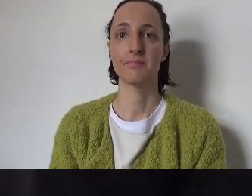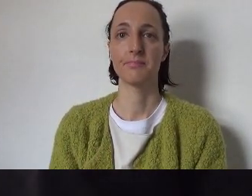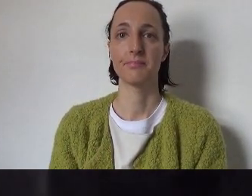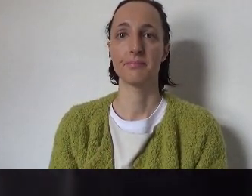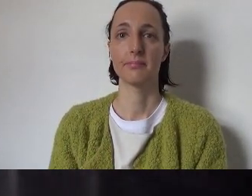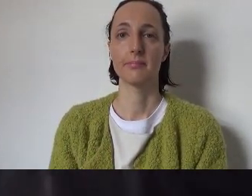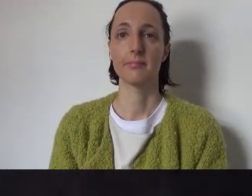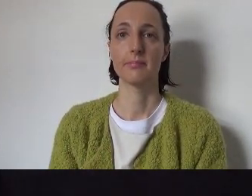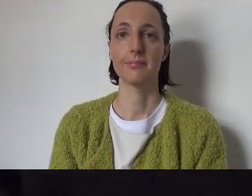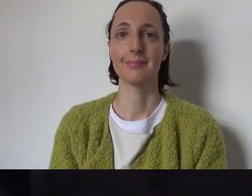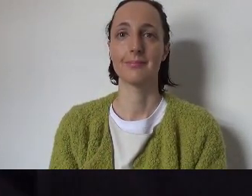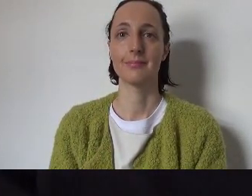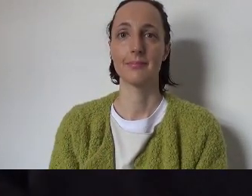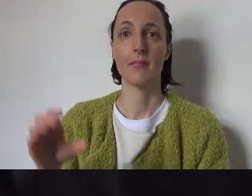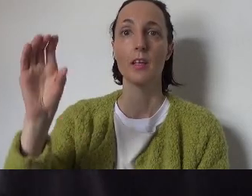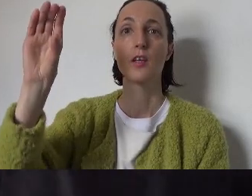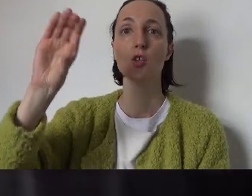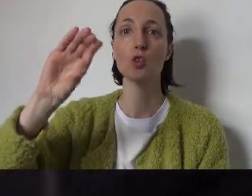the oil.